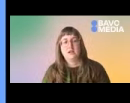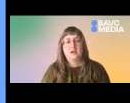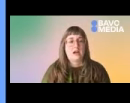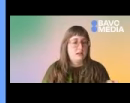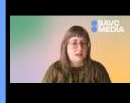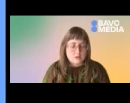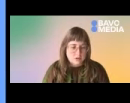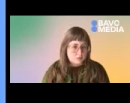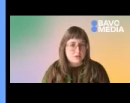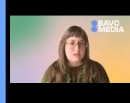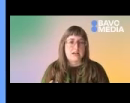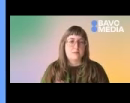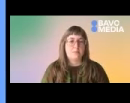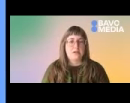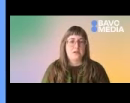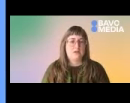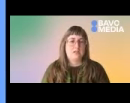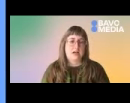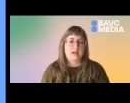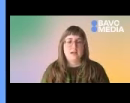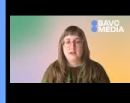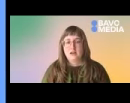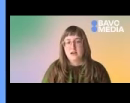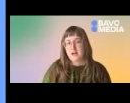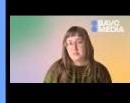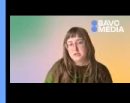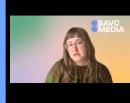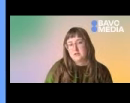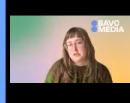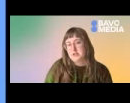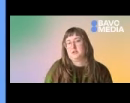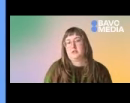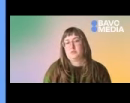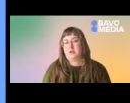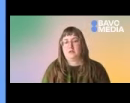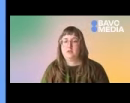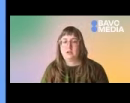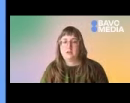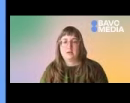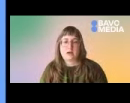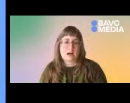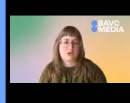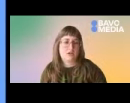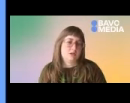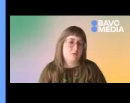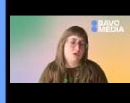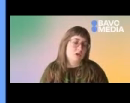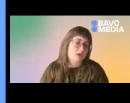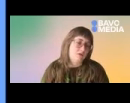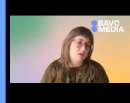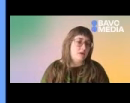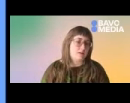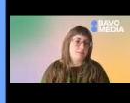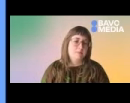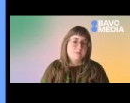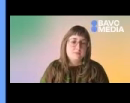location, anything else you want to say about being here today. And please add your land acknowledgement, including land back actions in your region